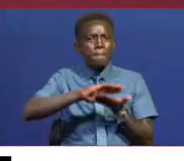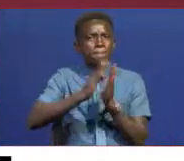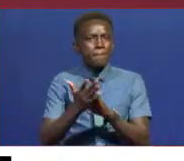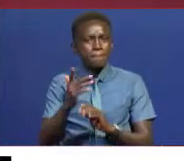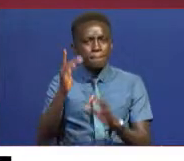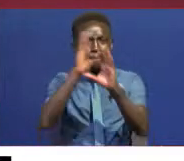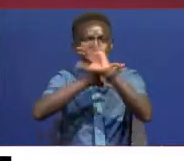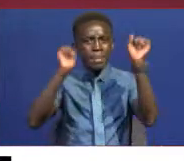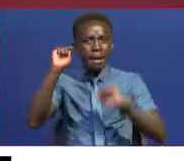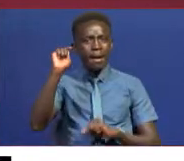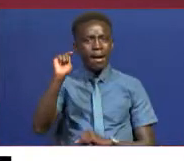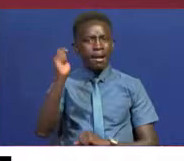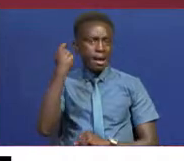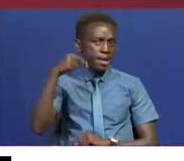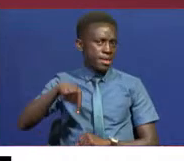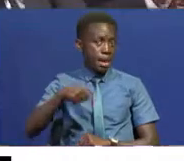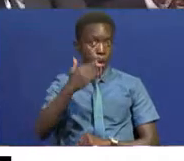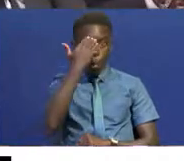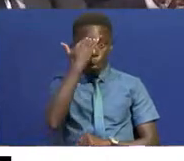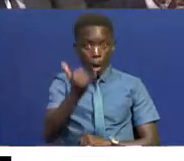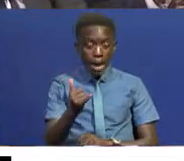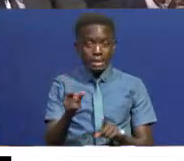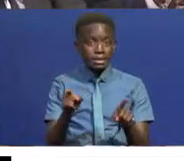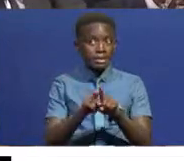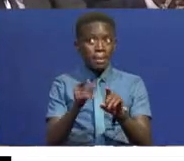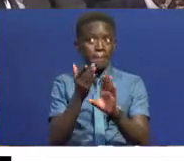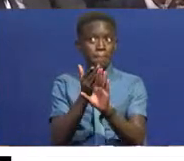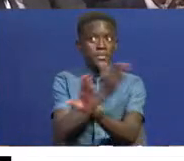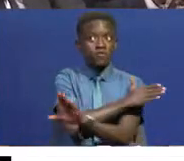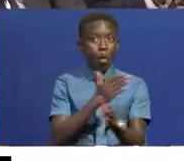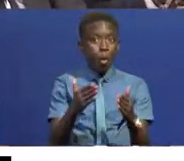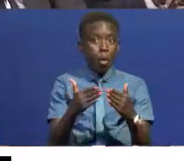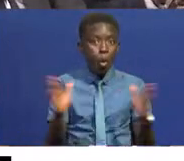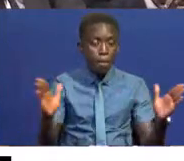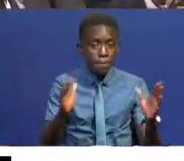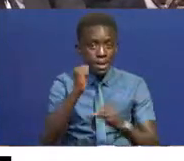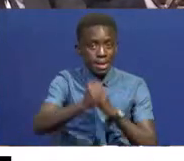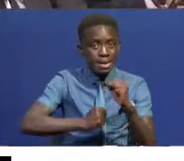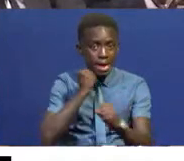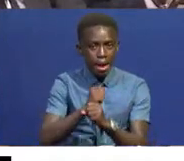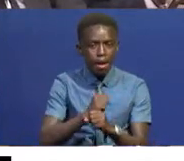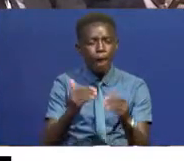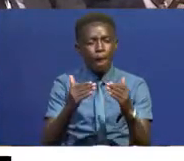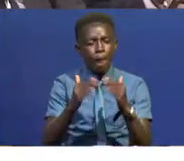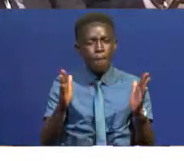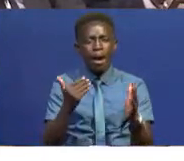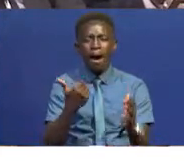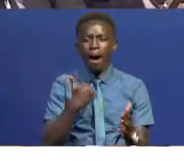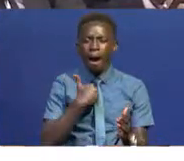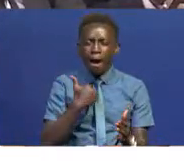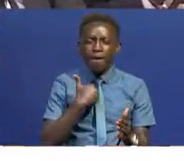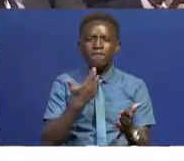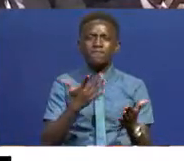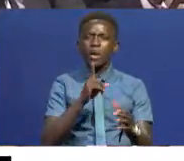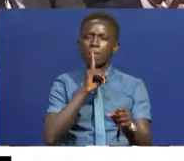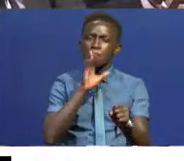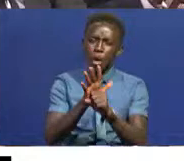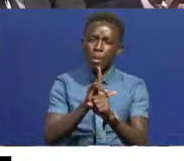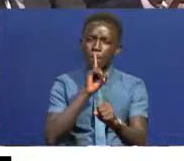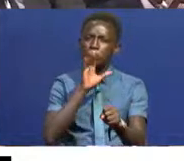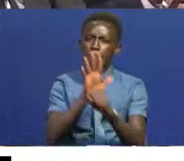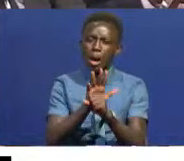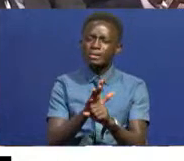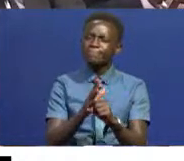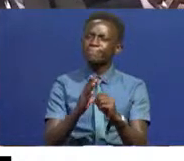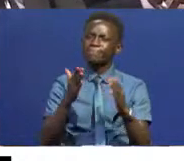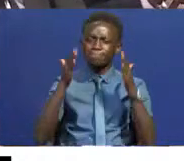Because even before we opened the year, we are opening with so many commitments which are irrevocable and which